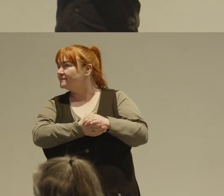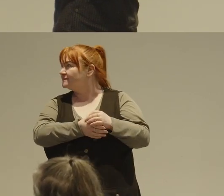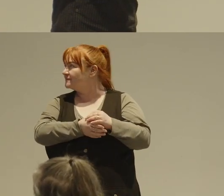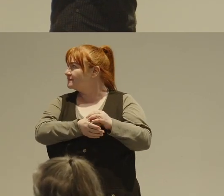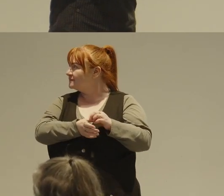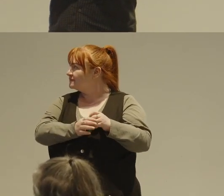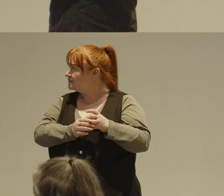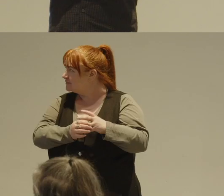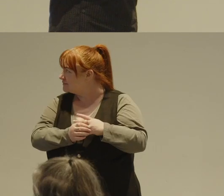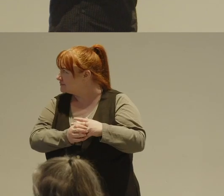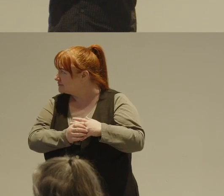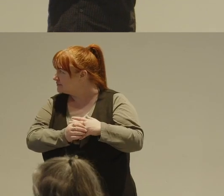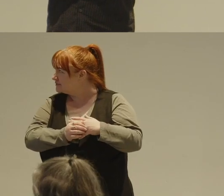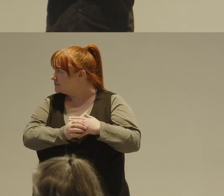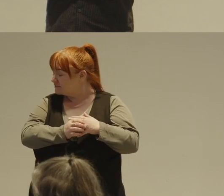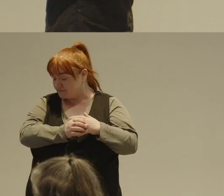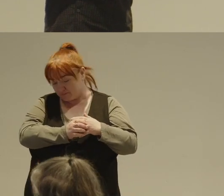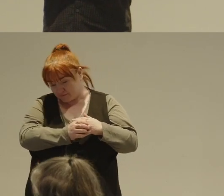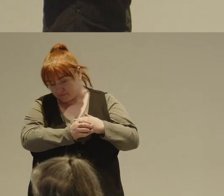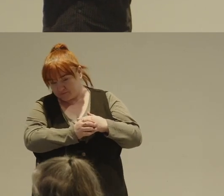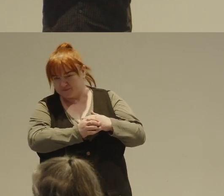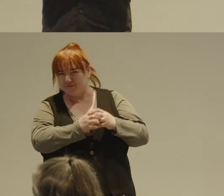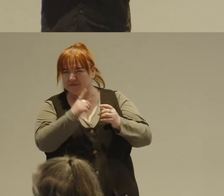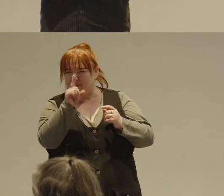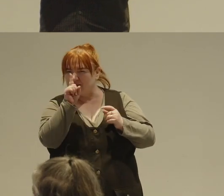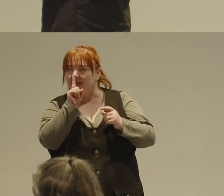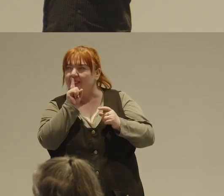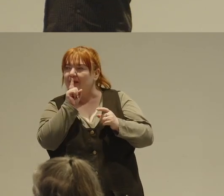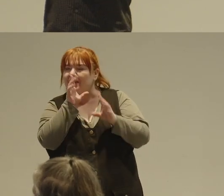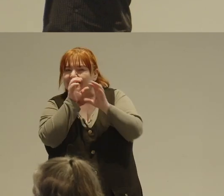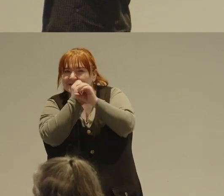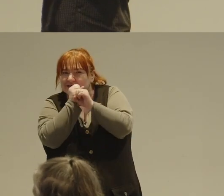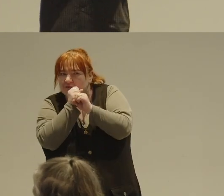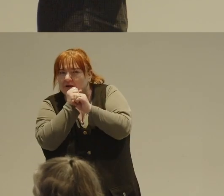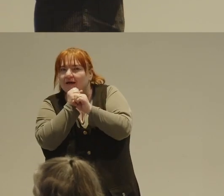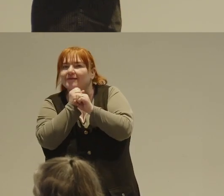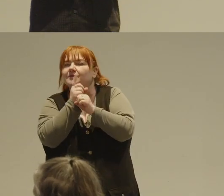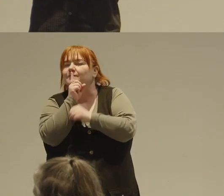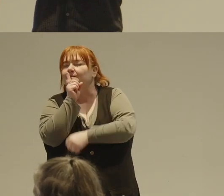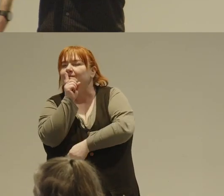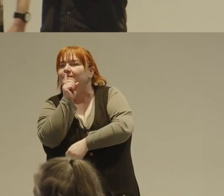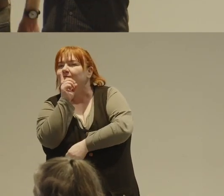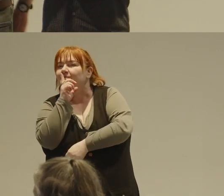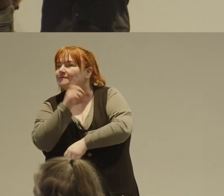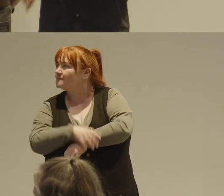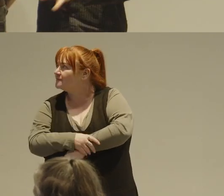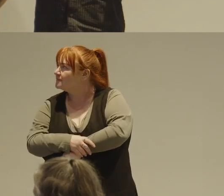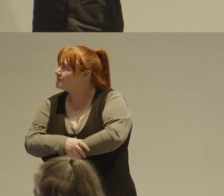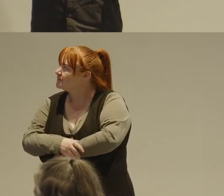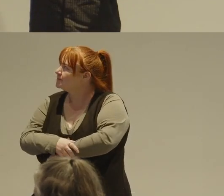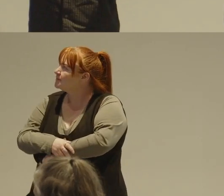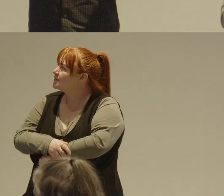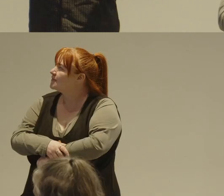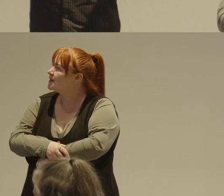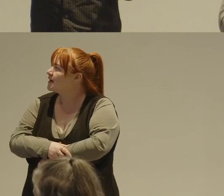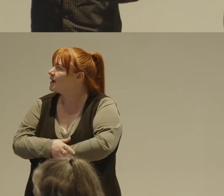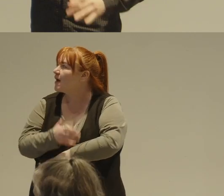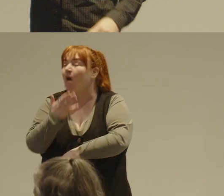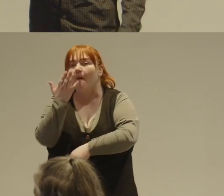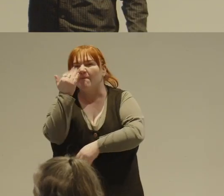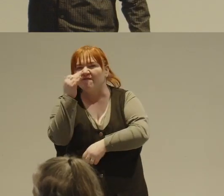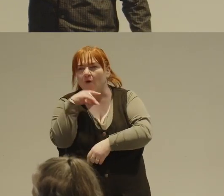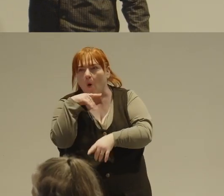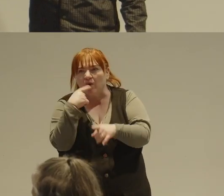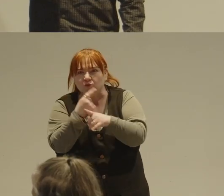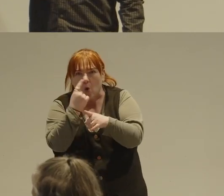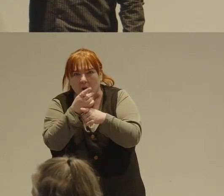with the room, which is a kind of a secret. Nick. If you have the next slide, please. We teased you earlier about a special event that we're